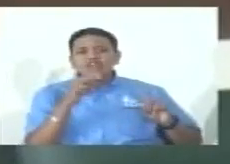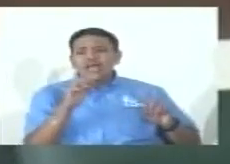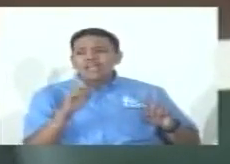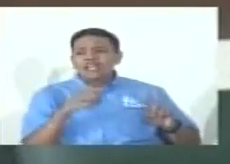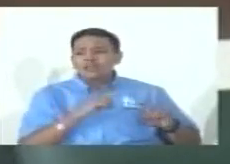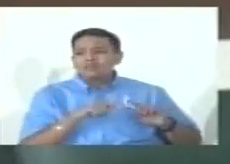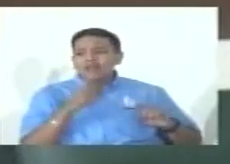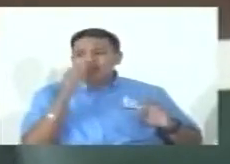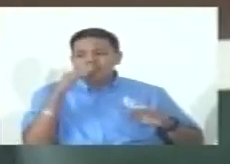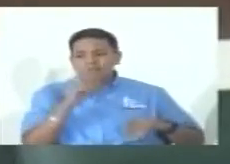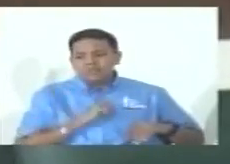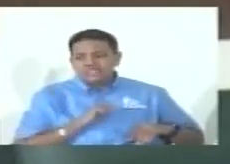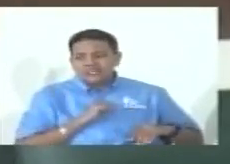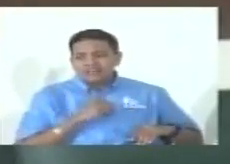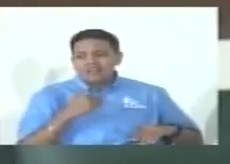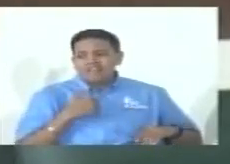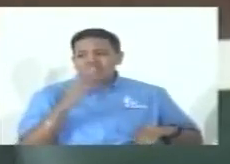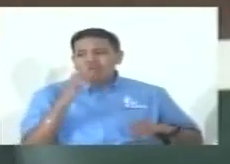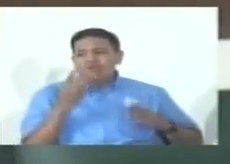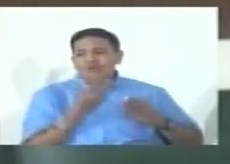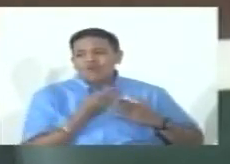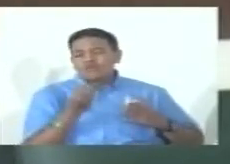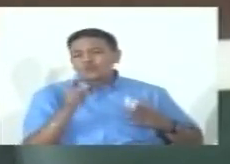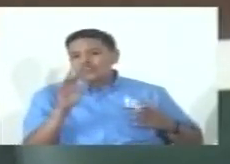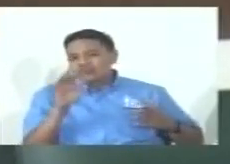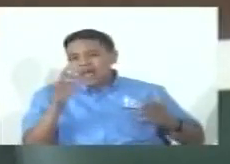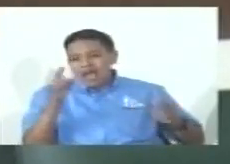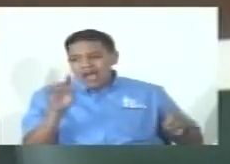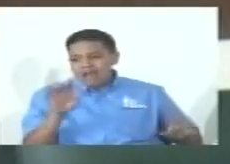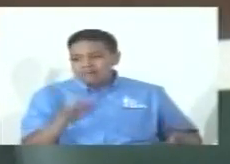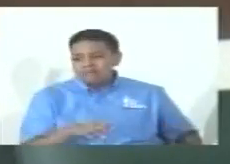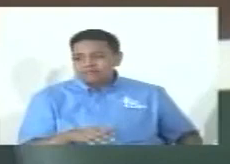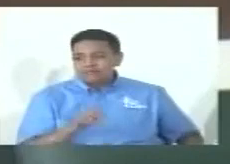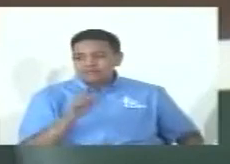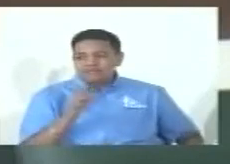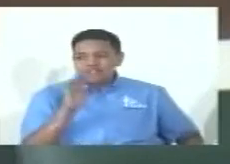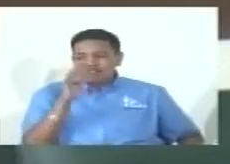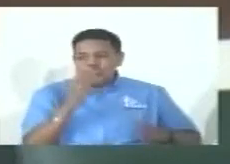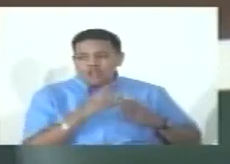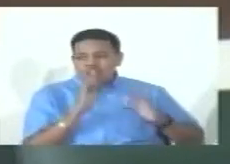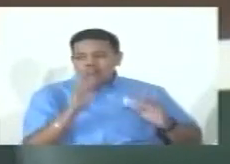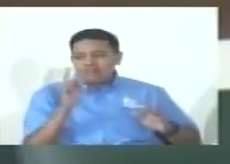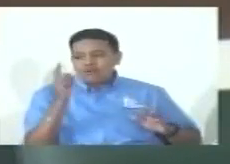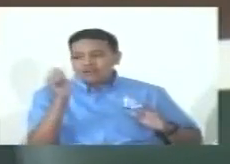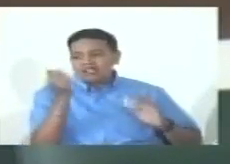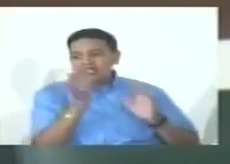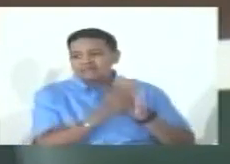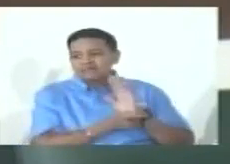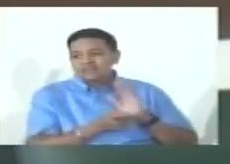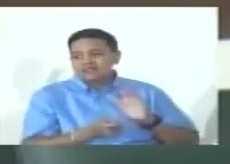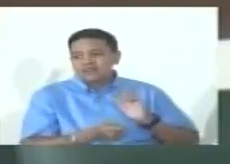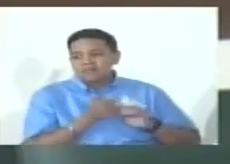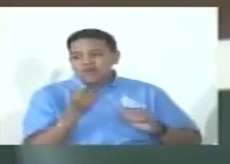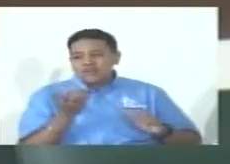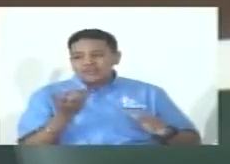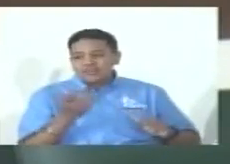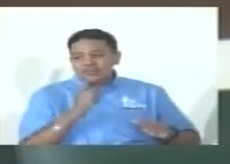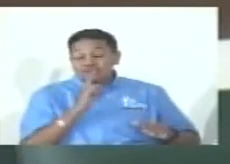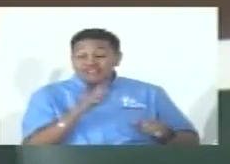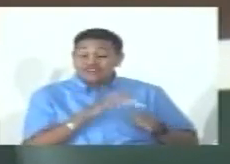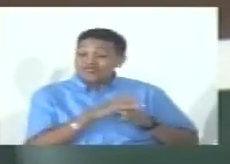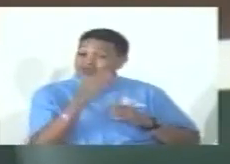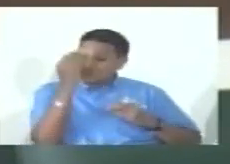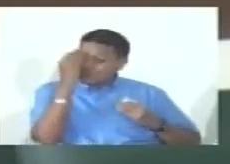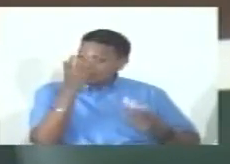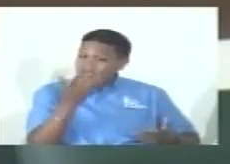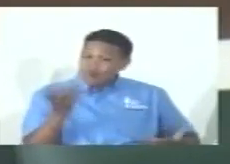myself because, I had 4 hours or so to go, and it's only 10 minutes the most. Suffice it to say that